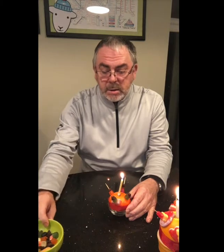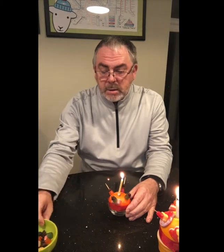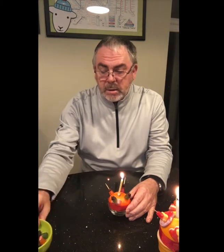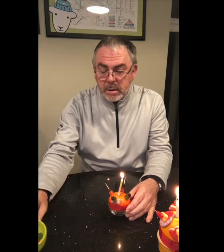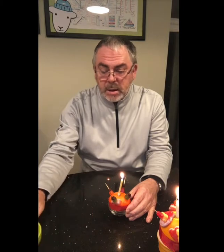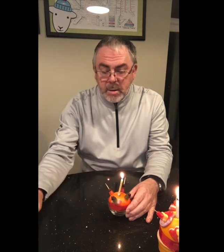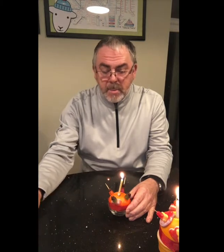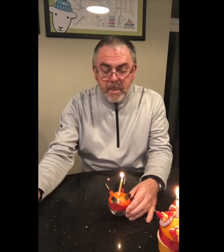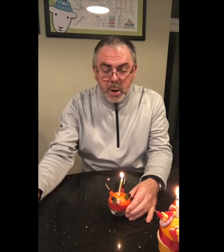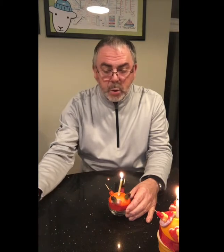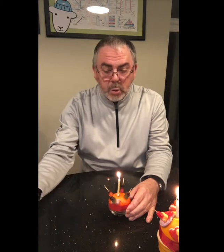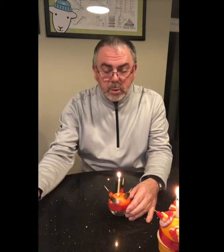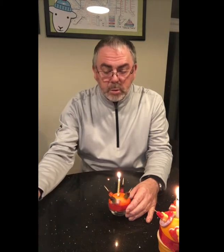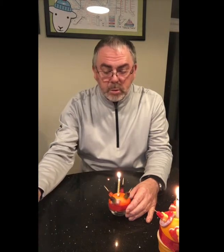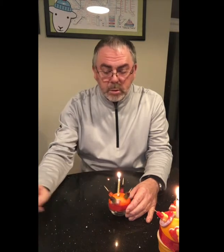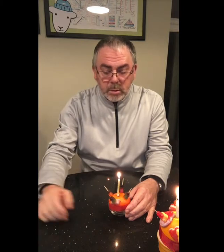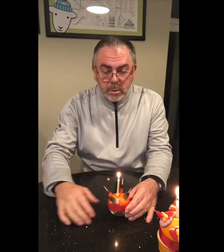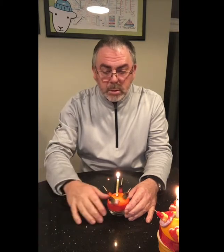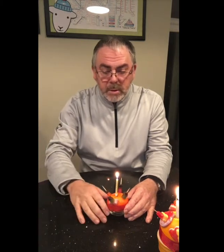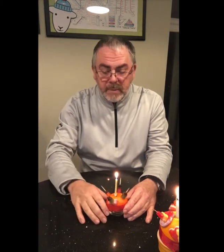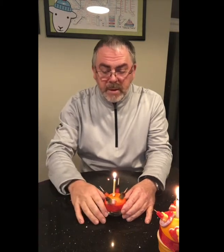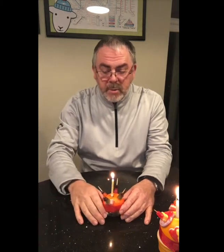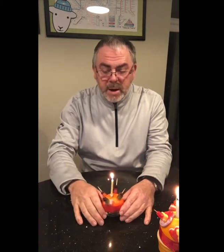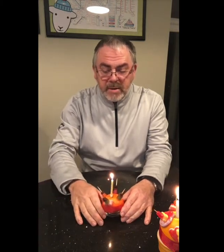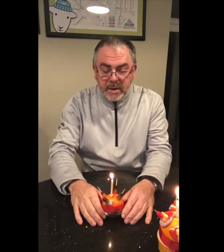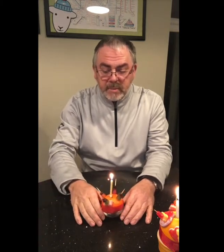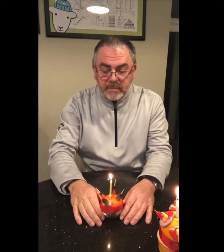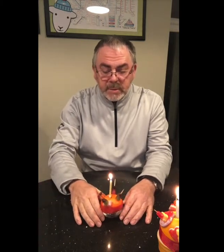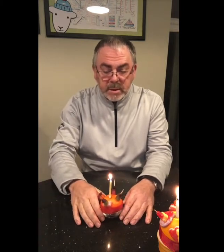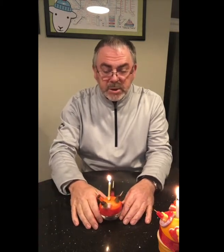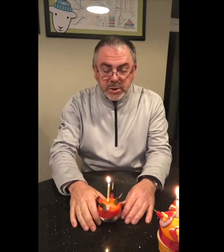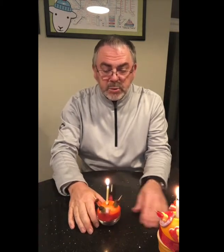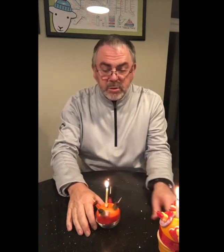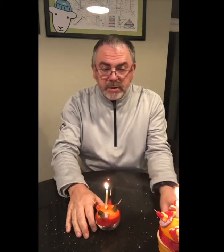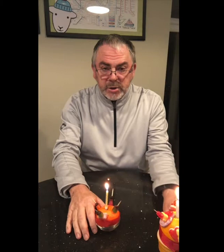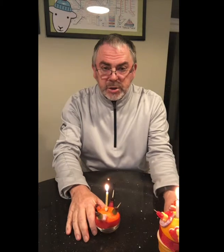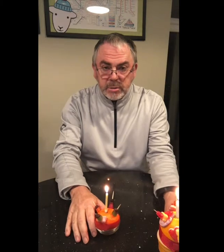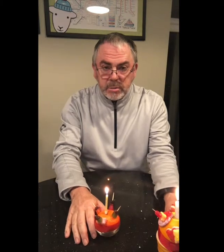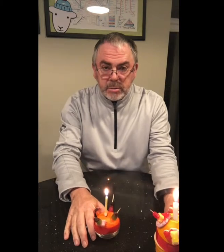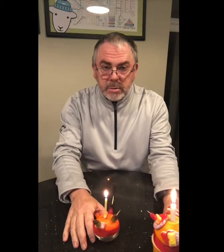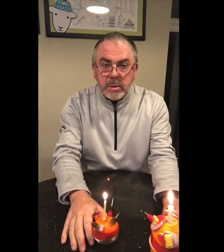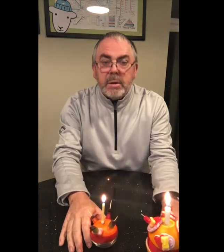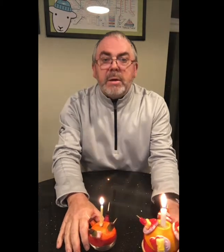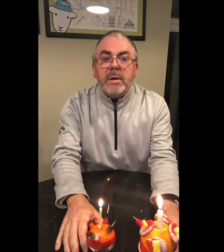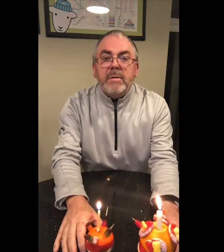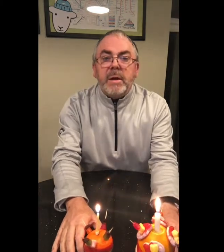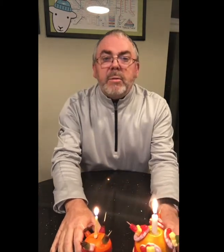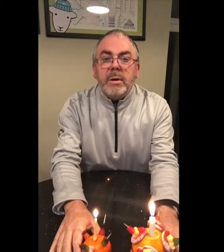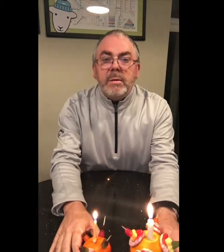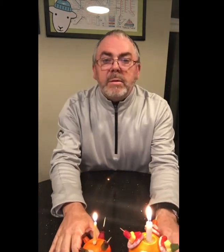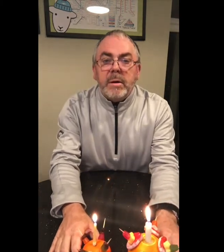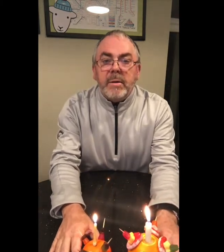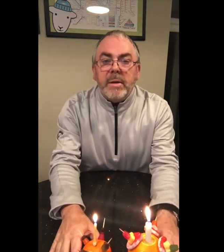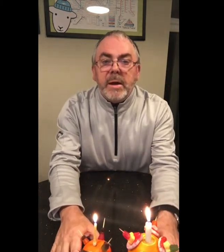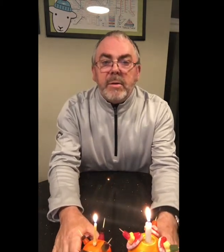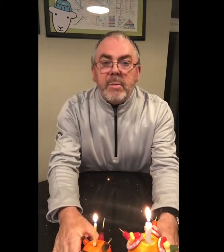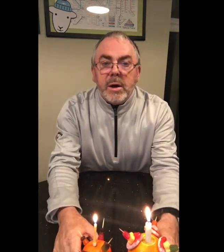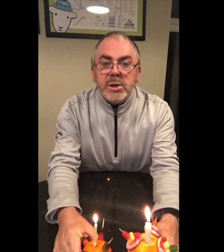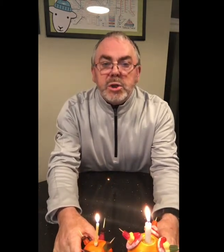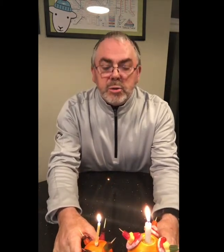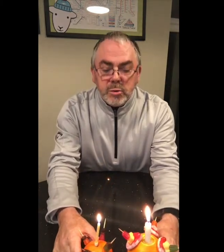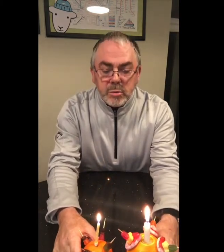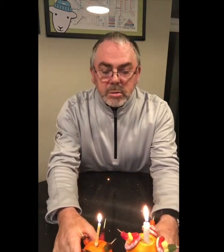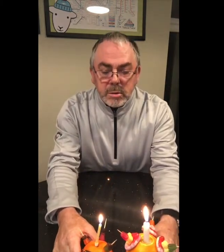inside that bowl, and there we have it, a smaller version of that one, and there are